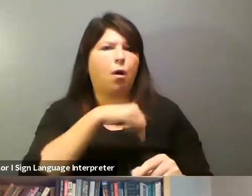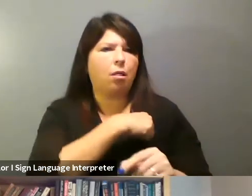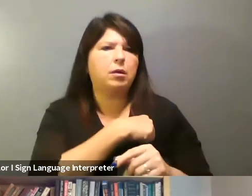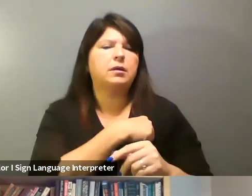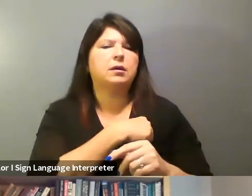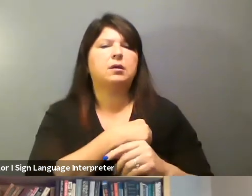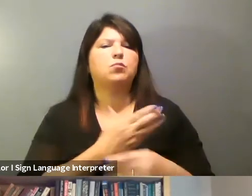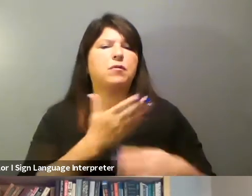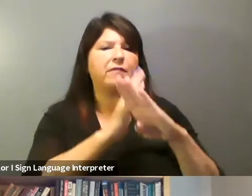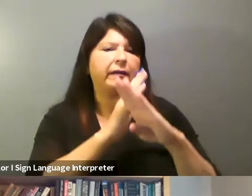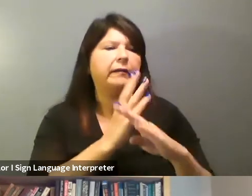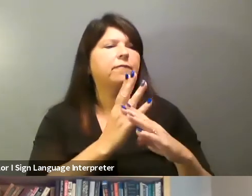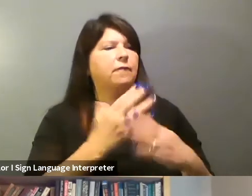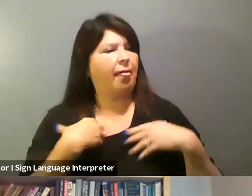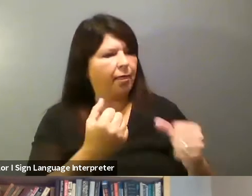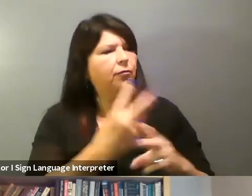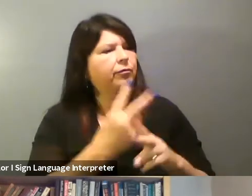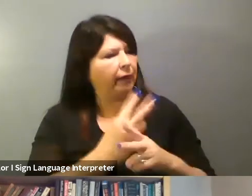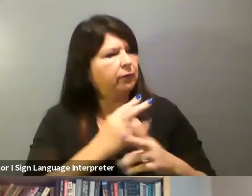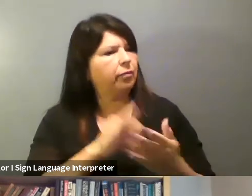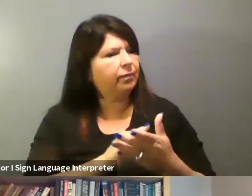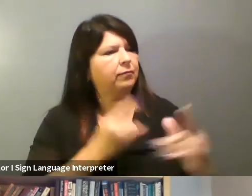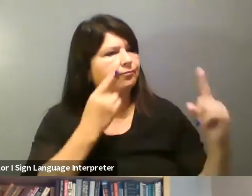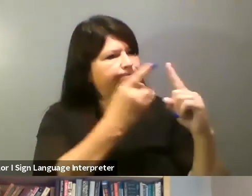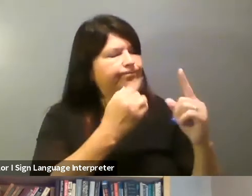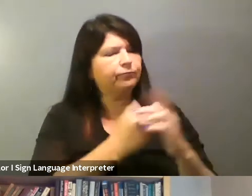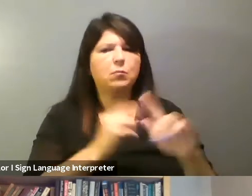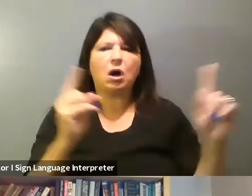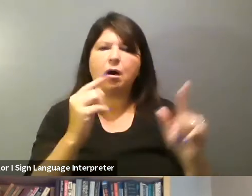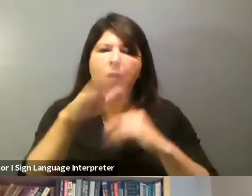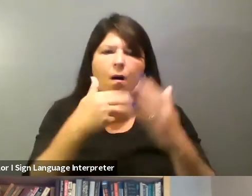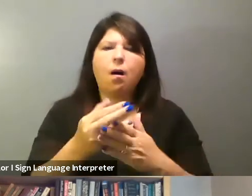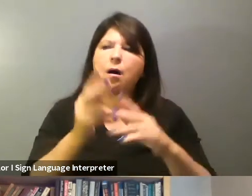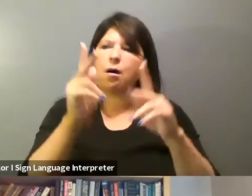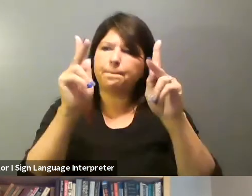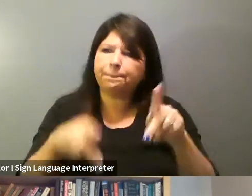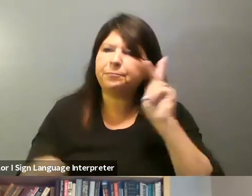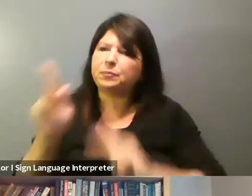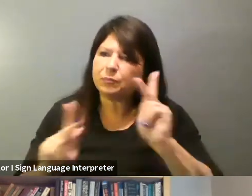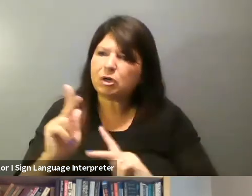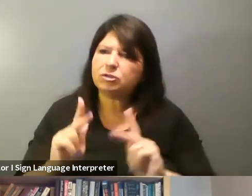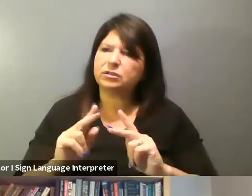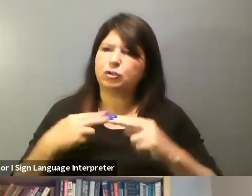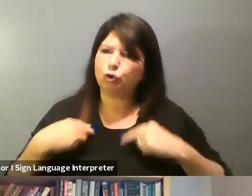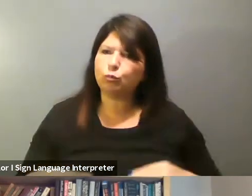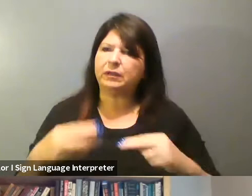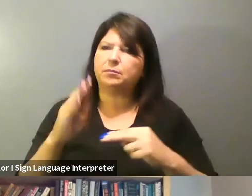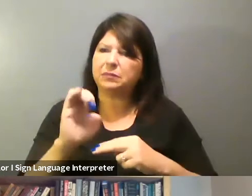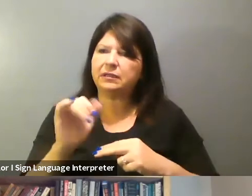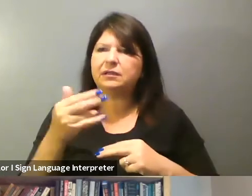being deserved to have a high quality of healthcare delivery just in order